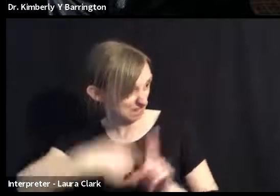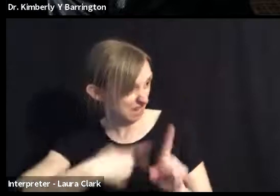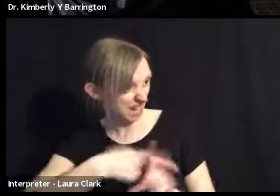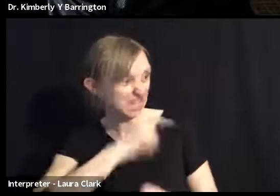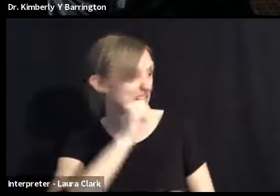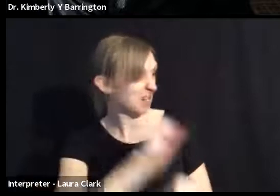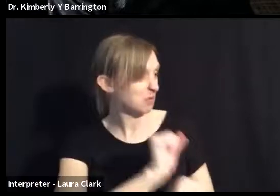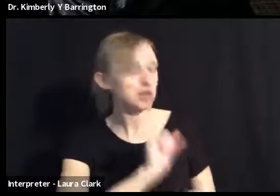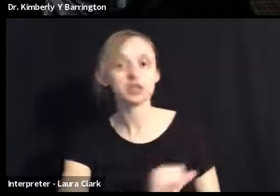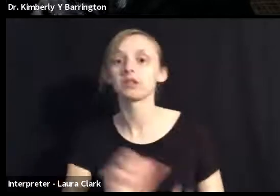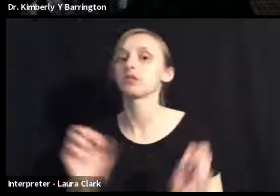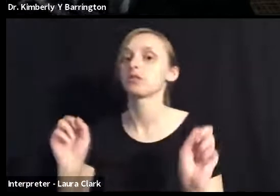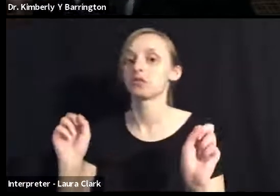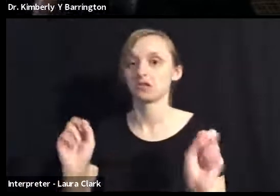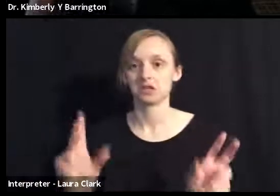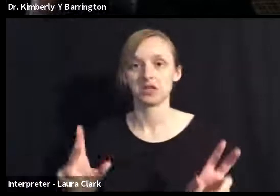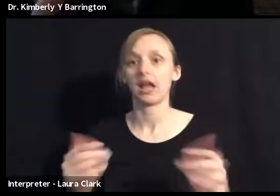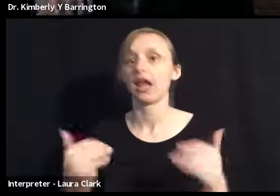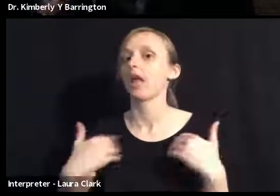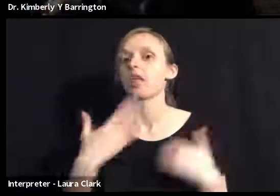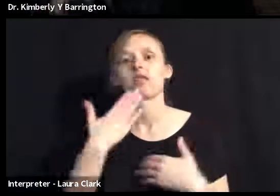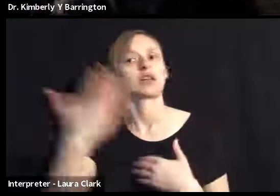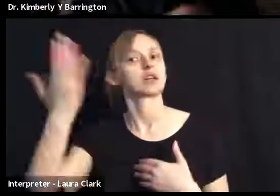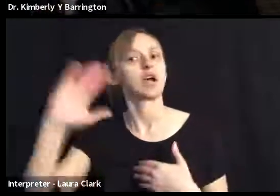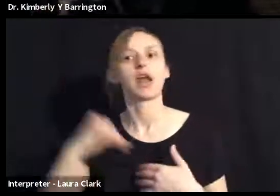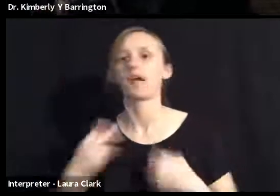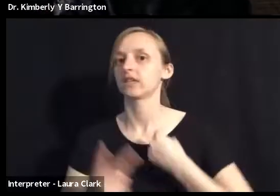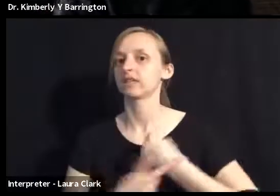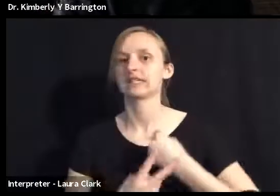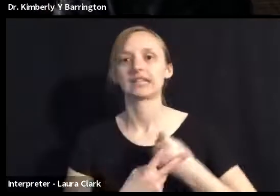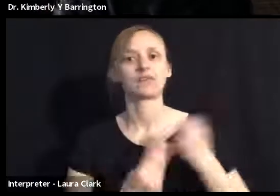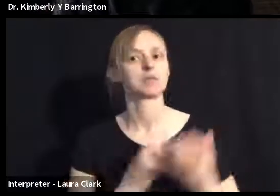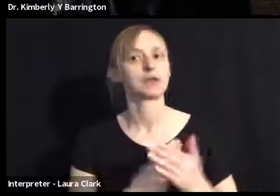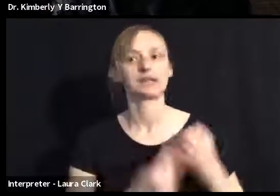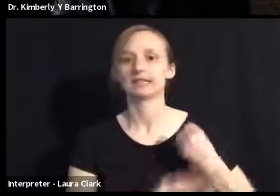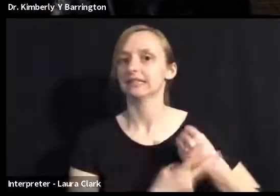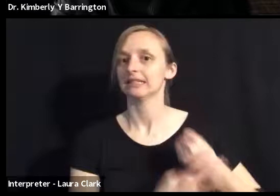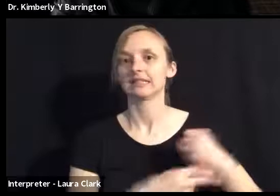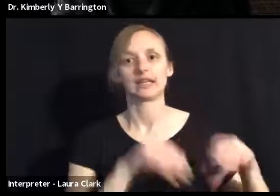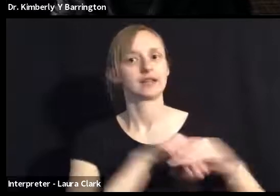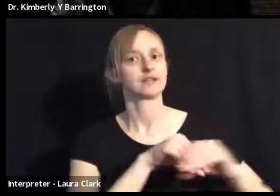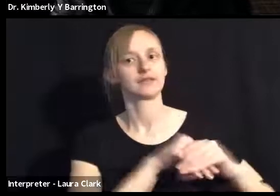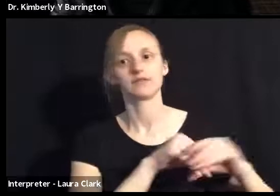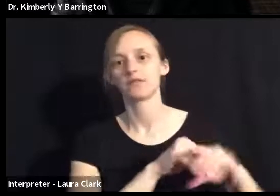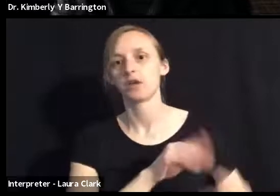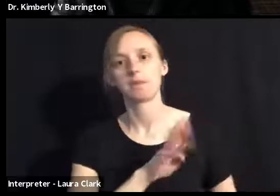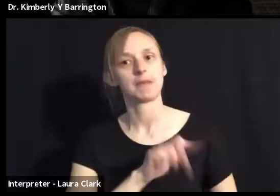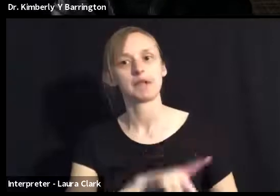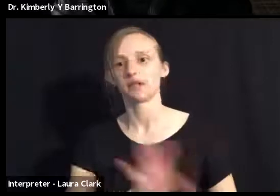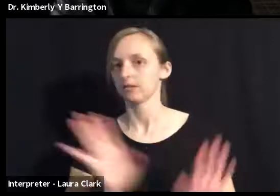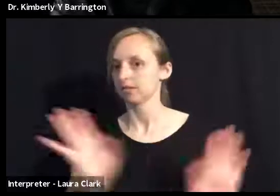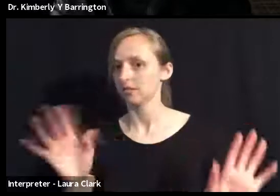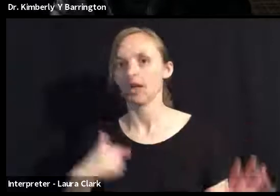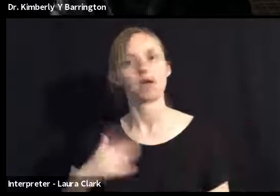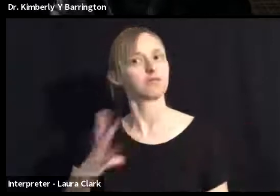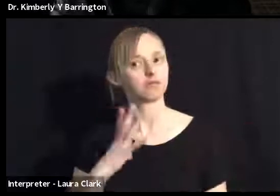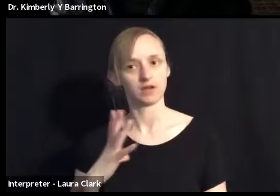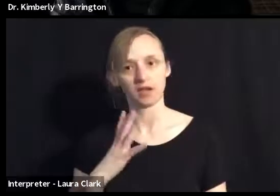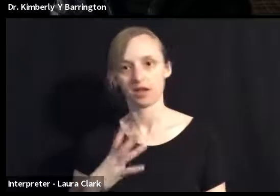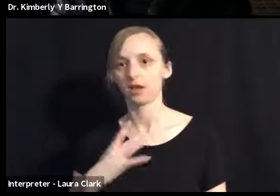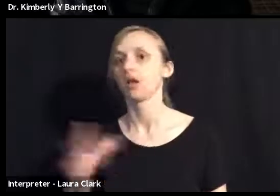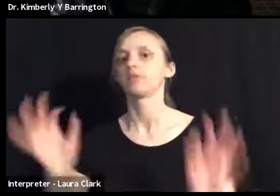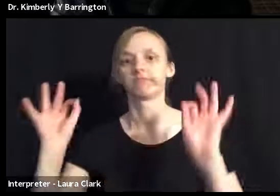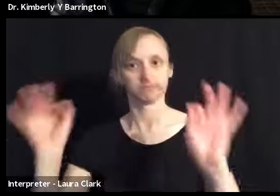God for a savings account. Amen. But I'm fine. I was like, I'm fine. I'm well.